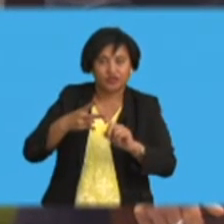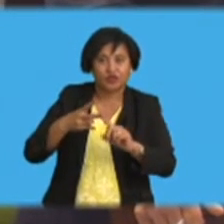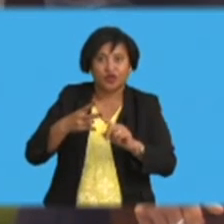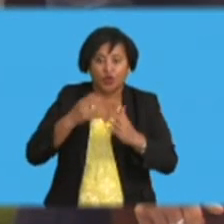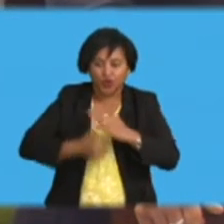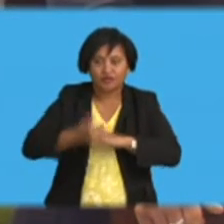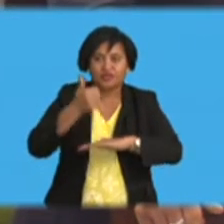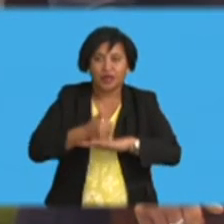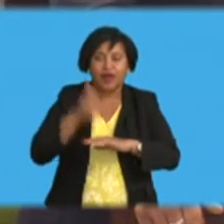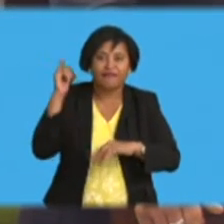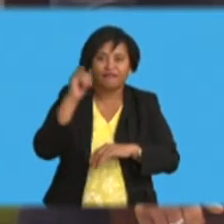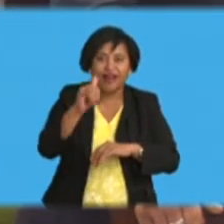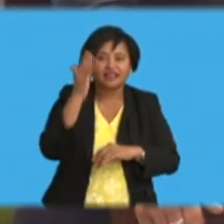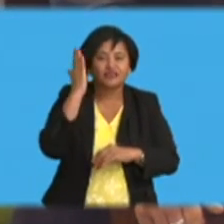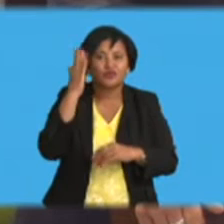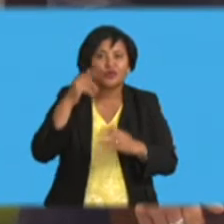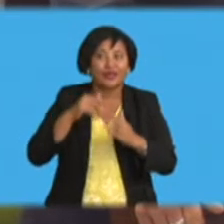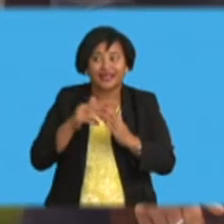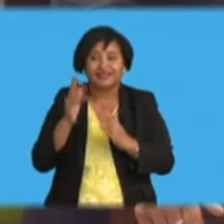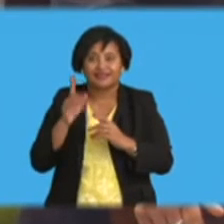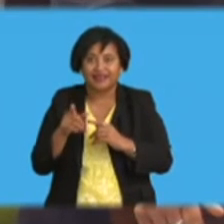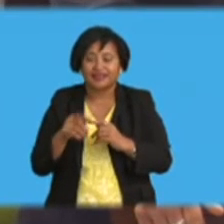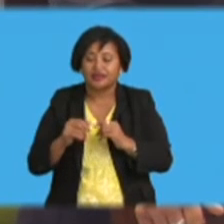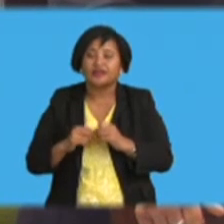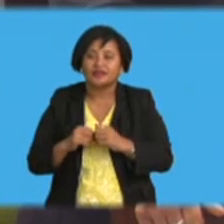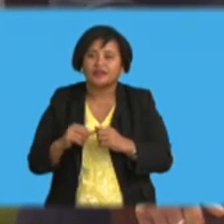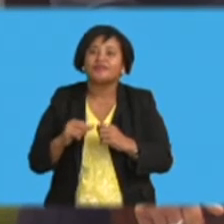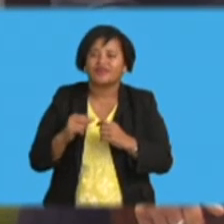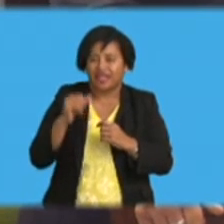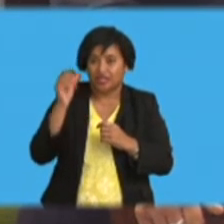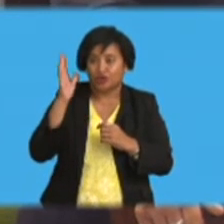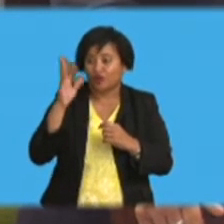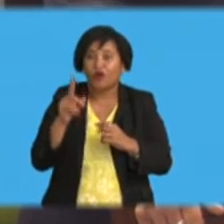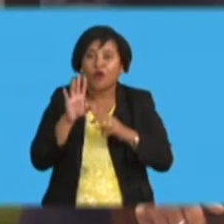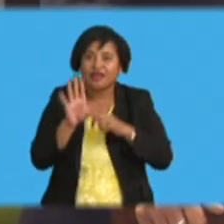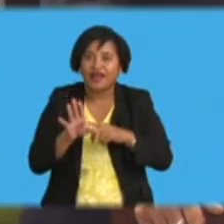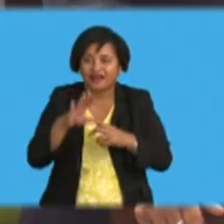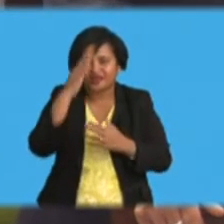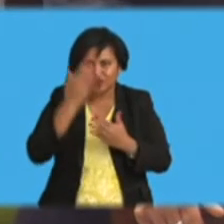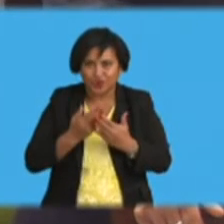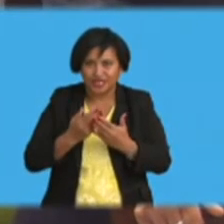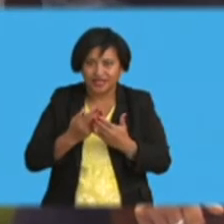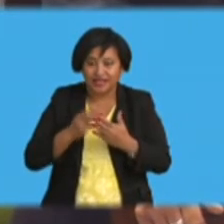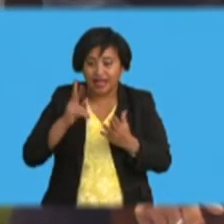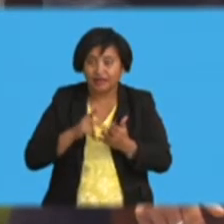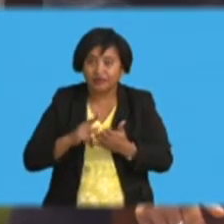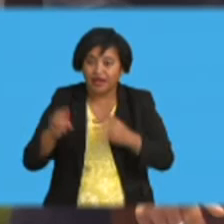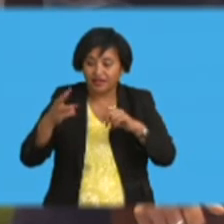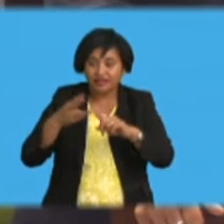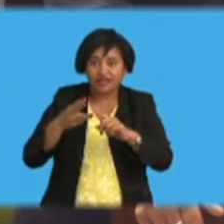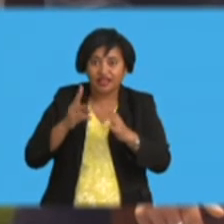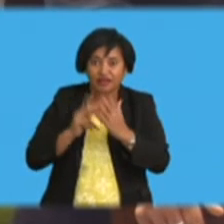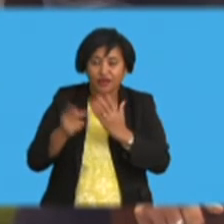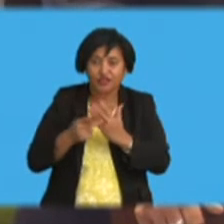of a flight school and the academy offering ab initio pilot training for young students. Phase 3 of the project will see the establishment